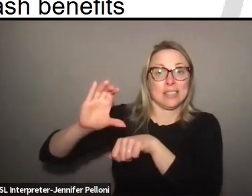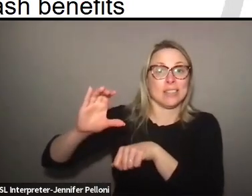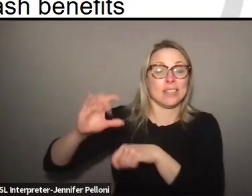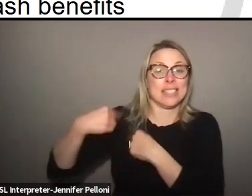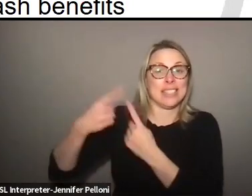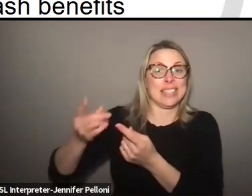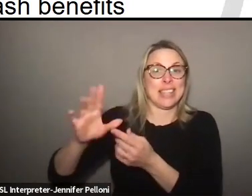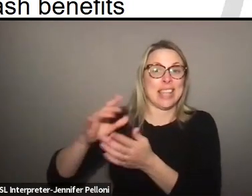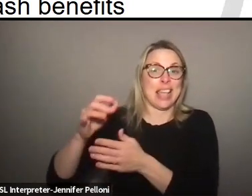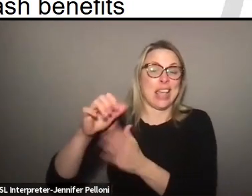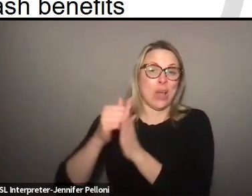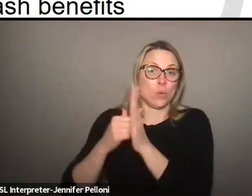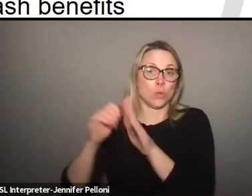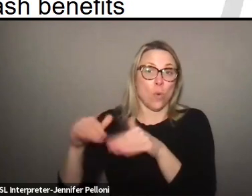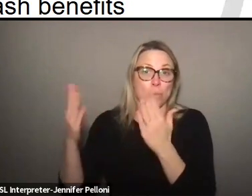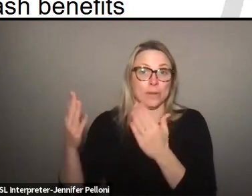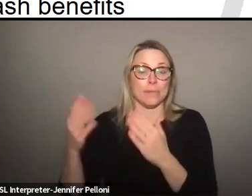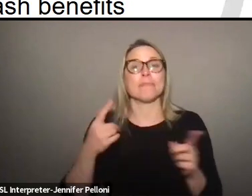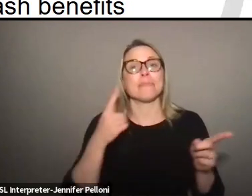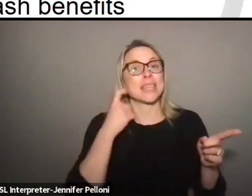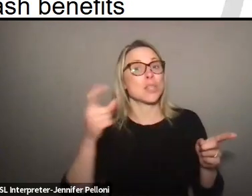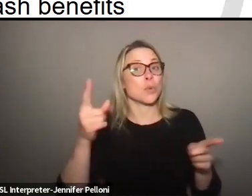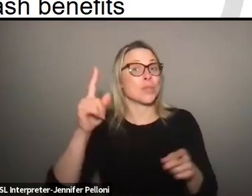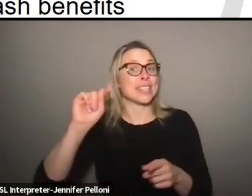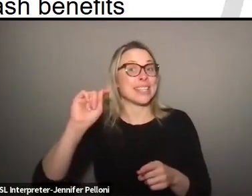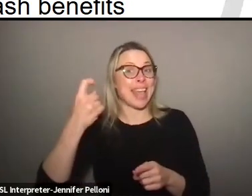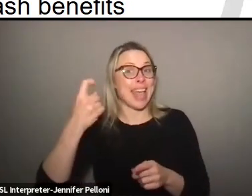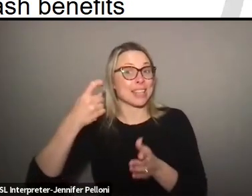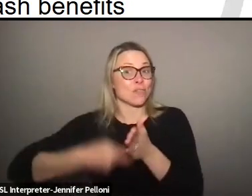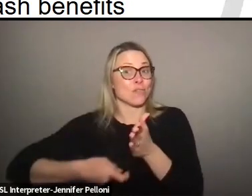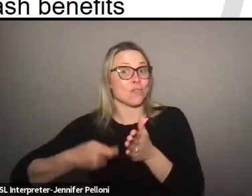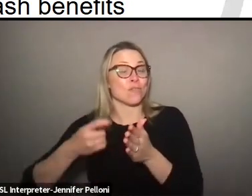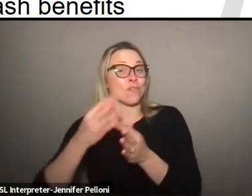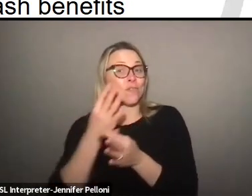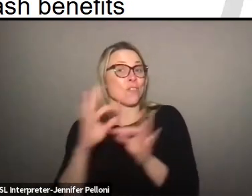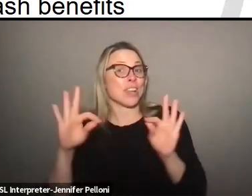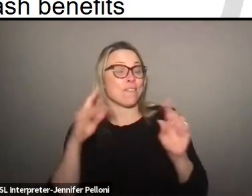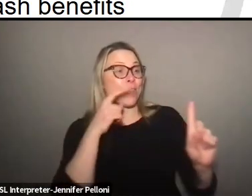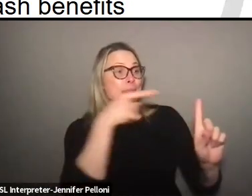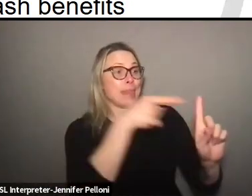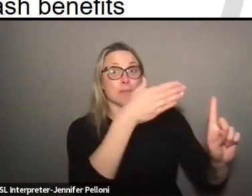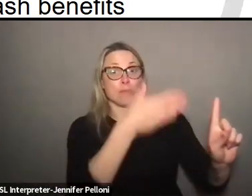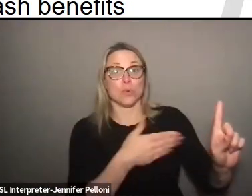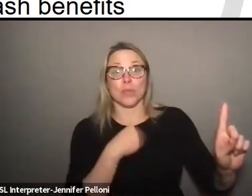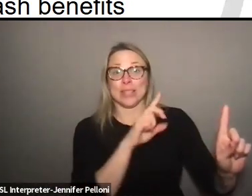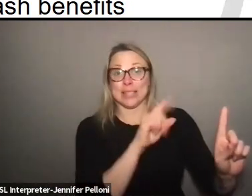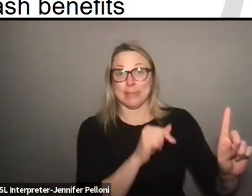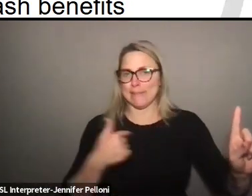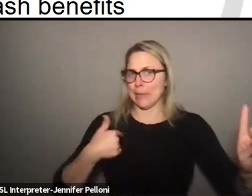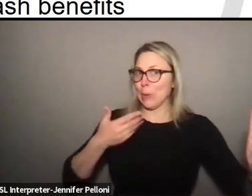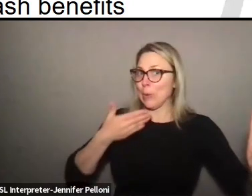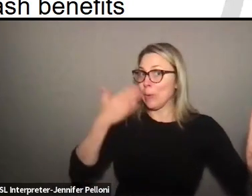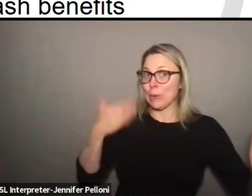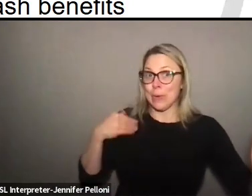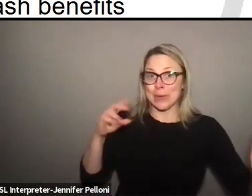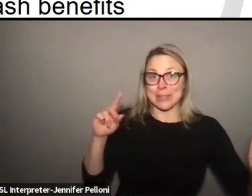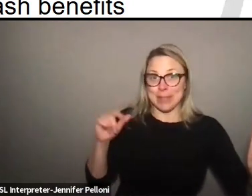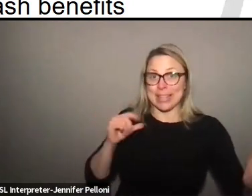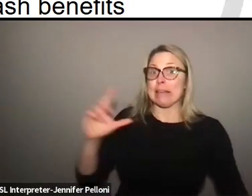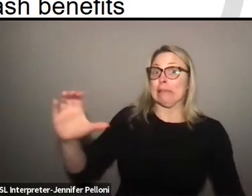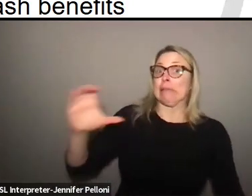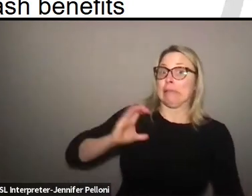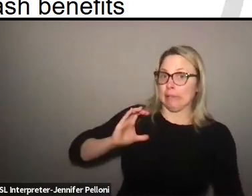open, right? Because this was tax-free savings for a person with a disability. So the money passing to a